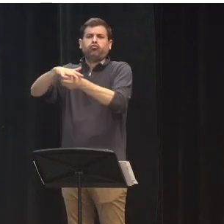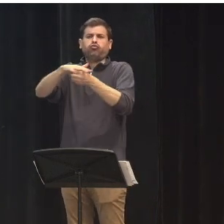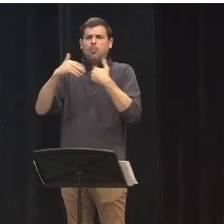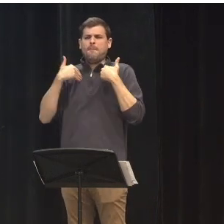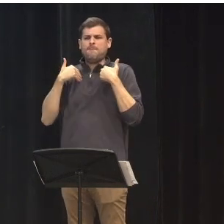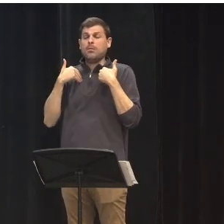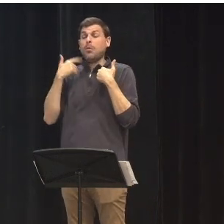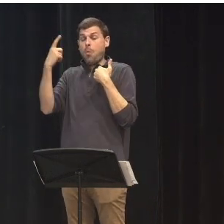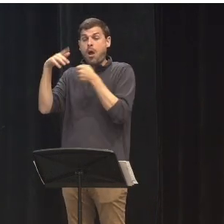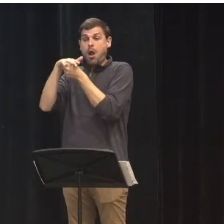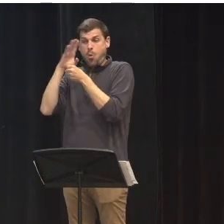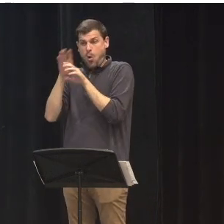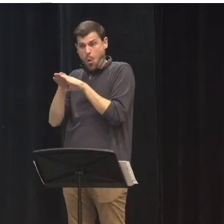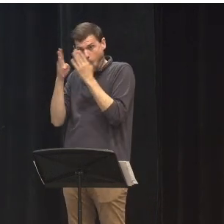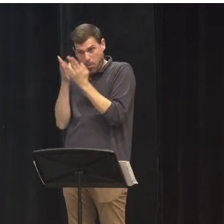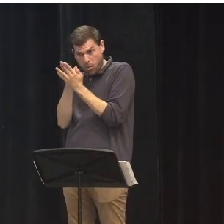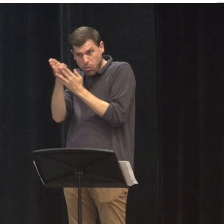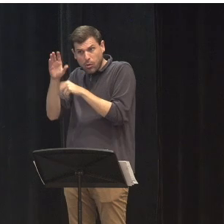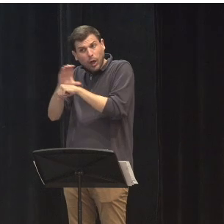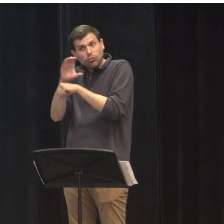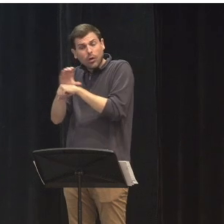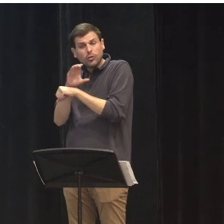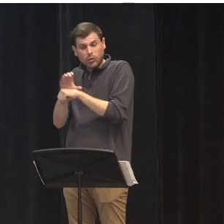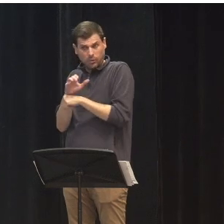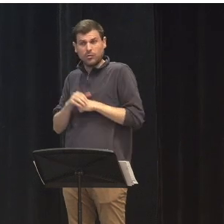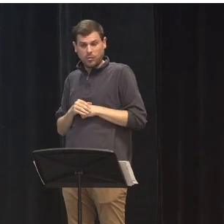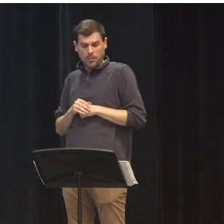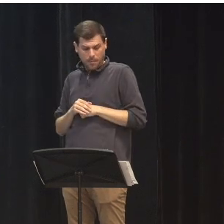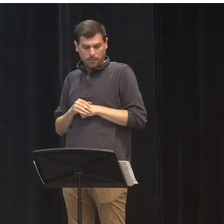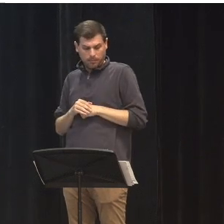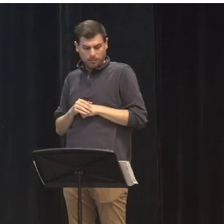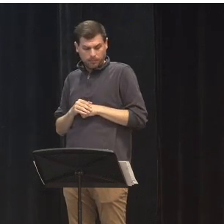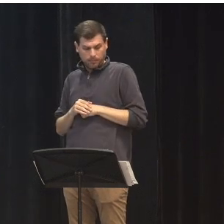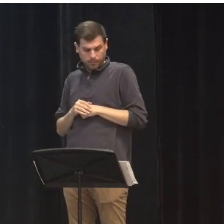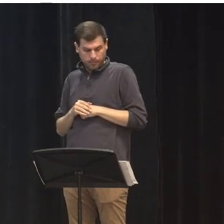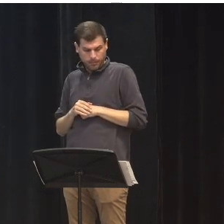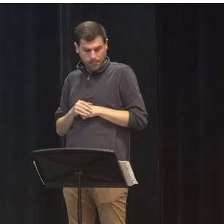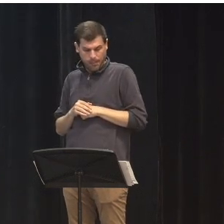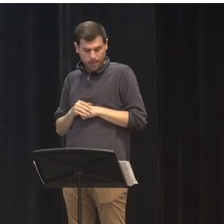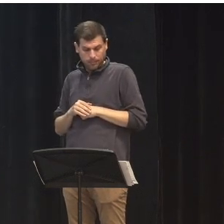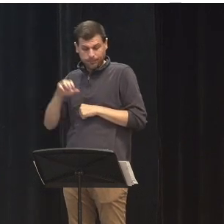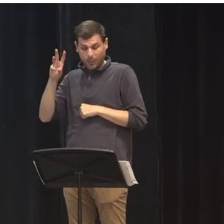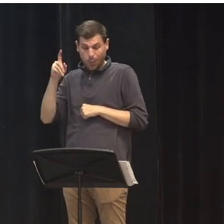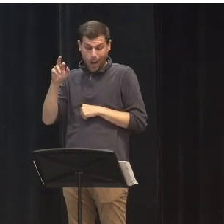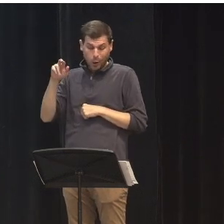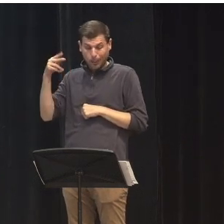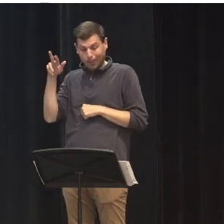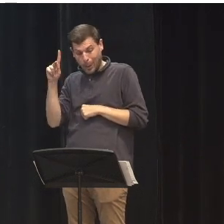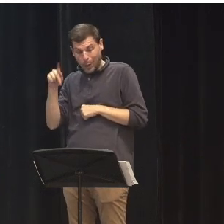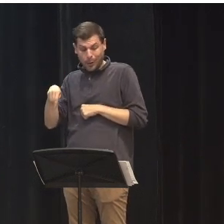will be reopened before construction starts along our project corridor. But there are a number